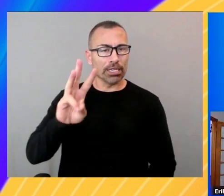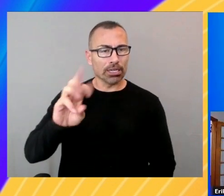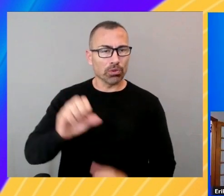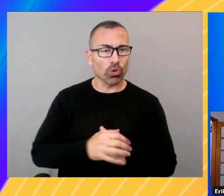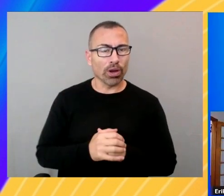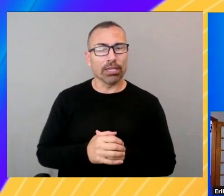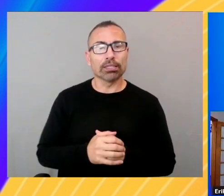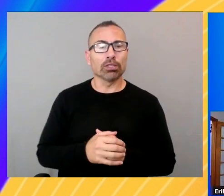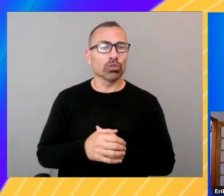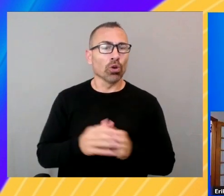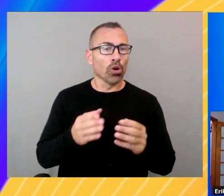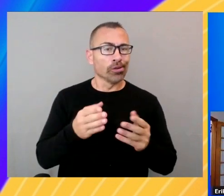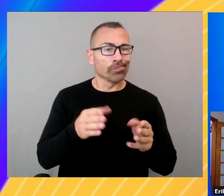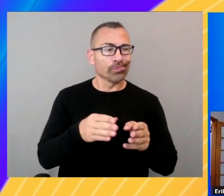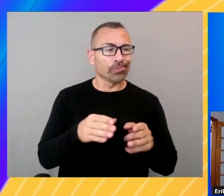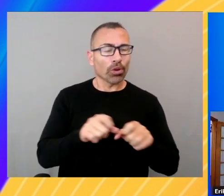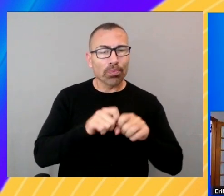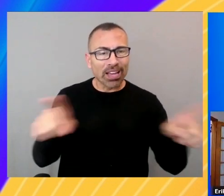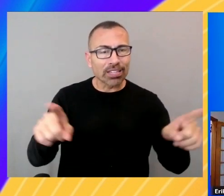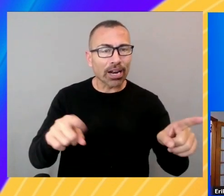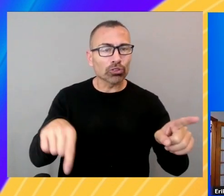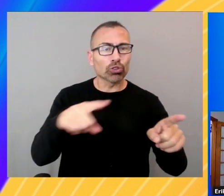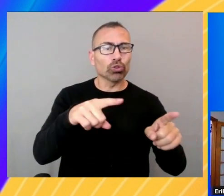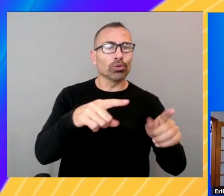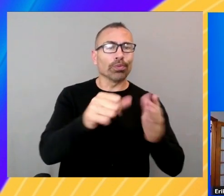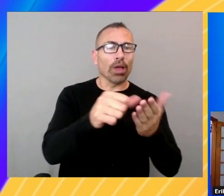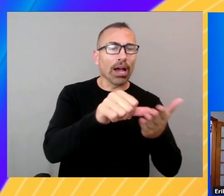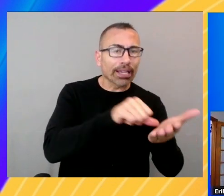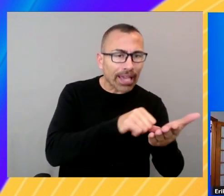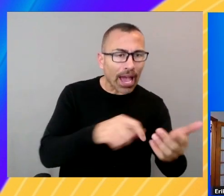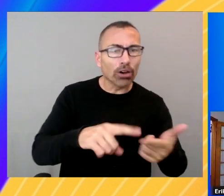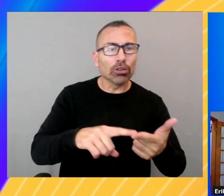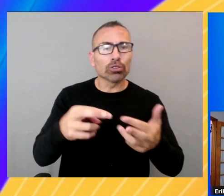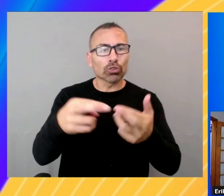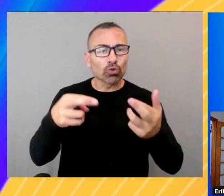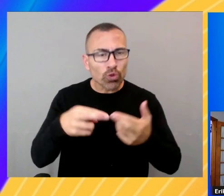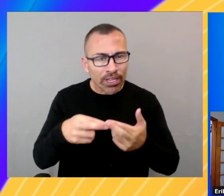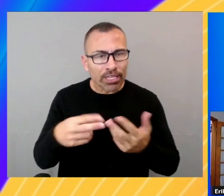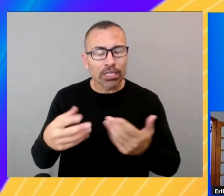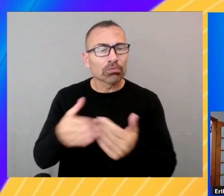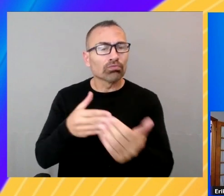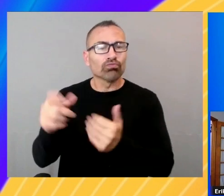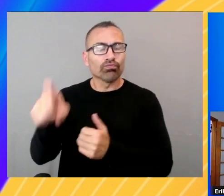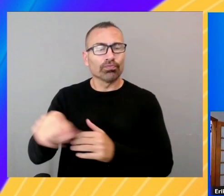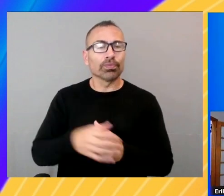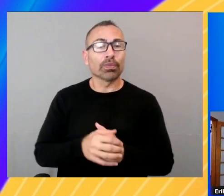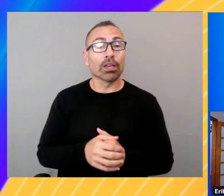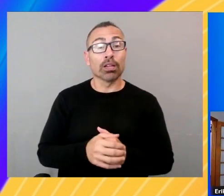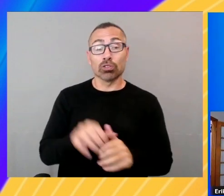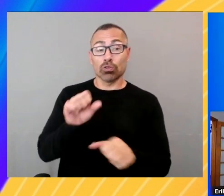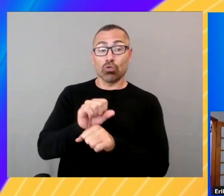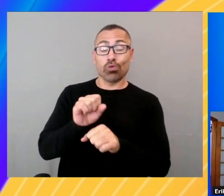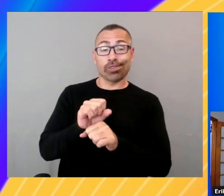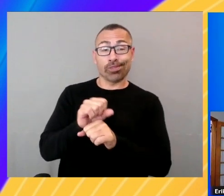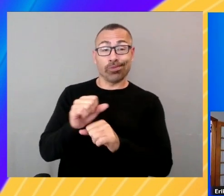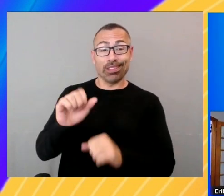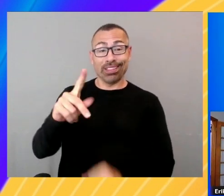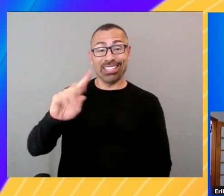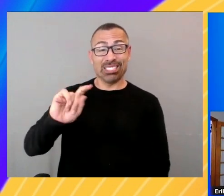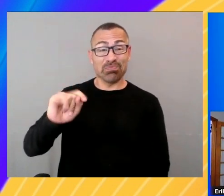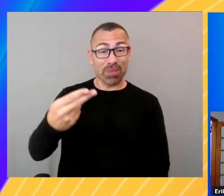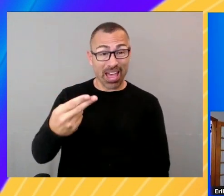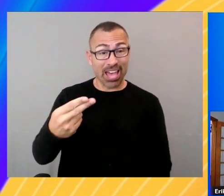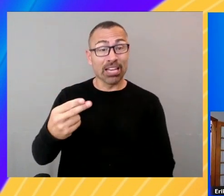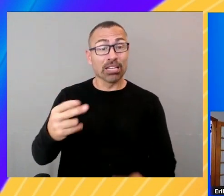regions as needed. So when we're working with these patch policies, we can also be very filtered both on that account